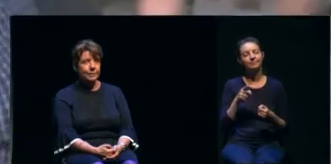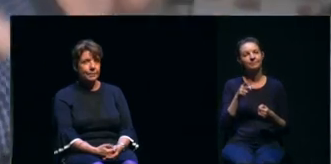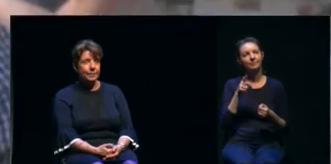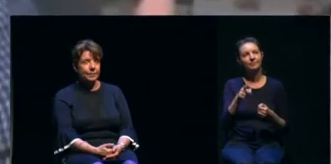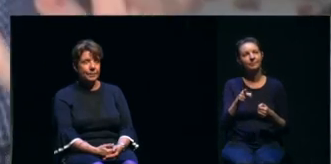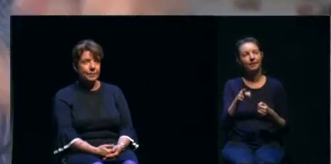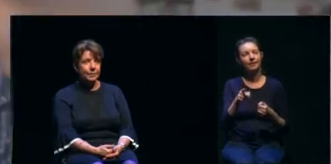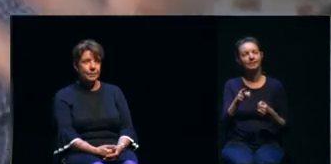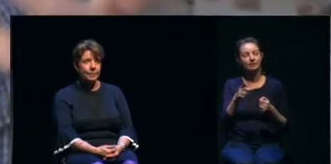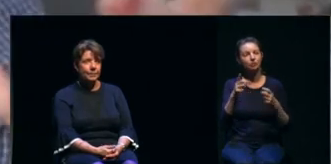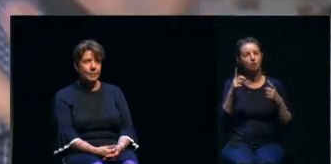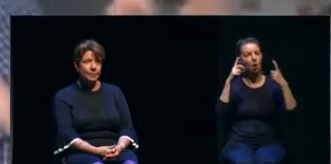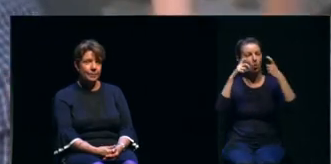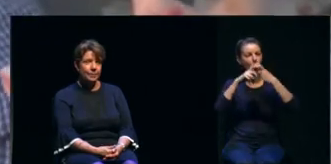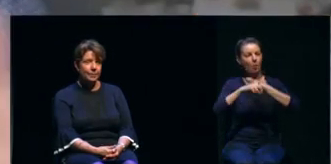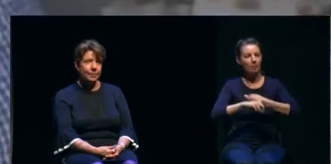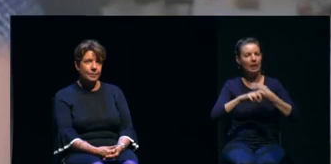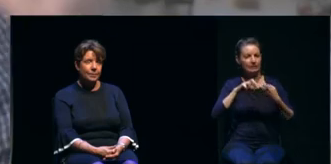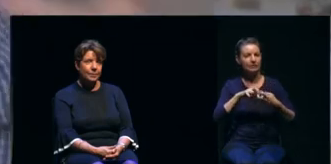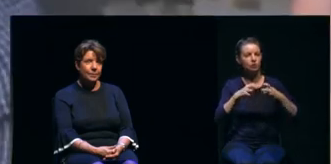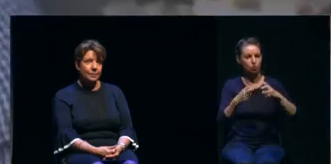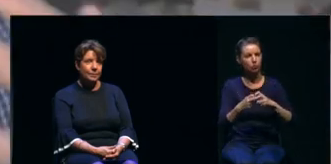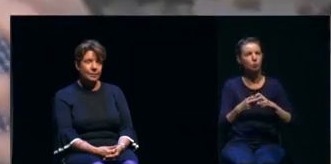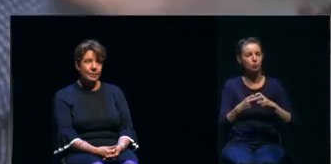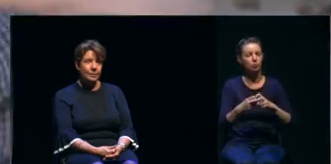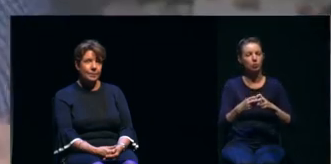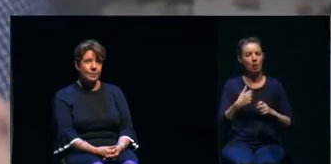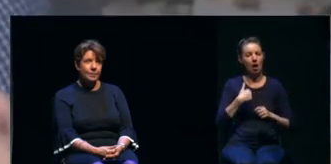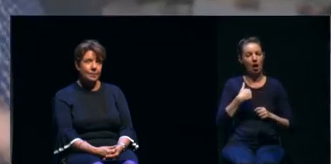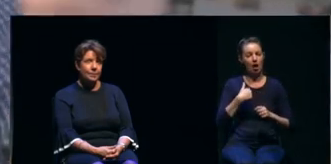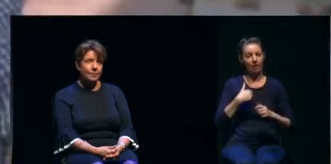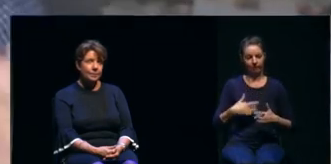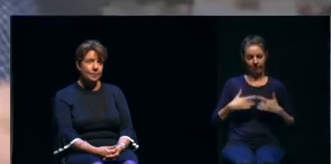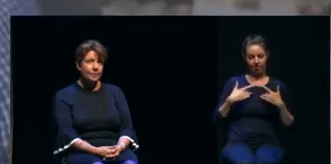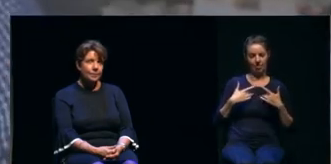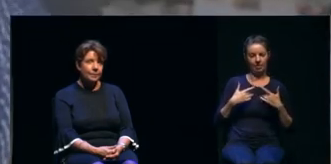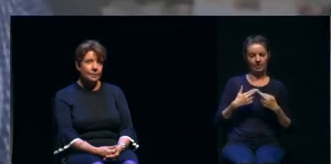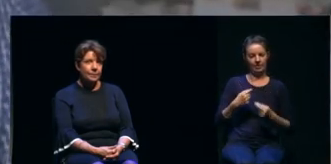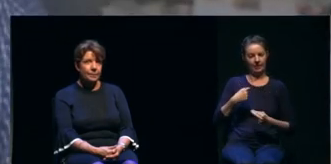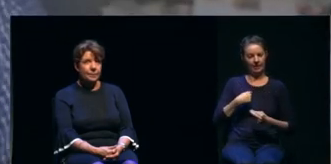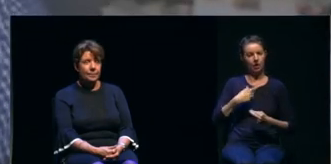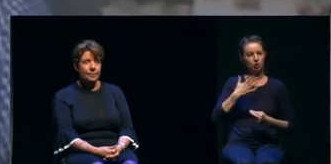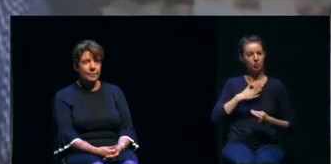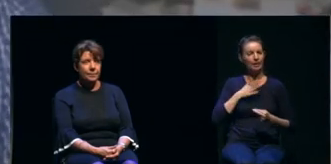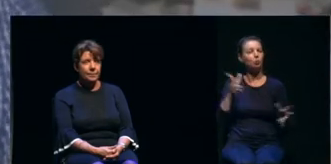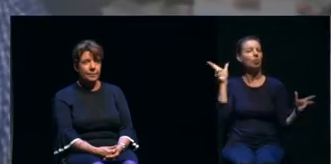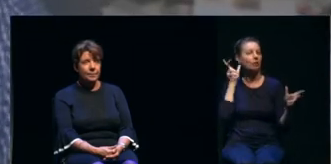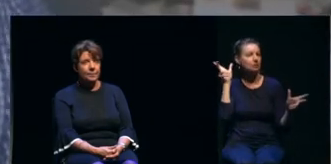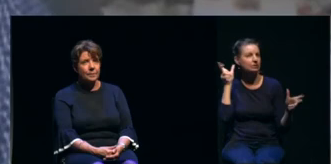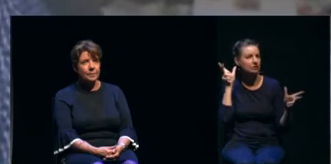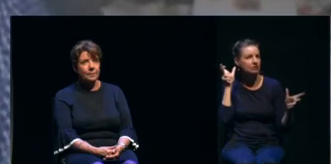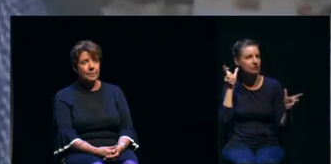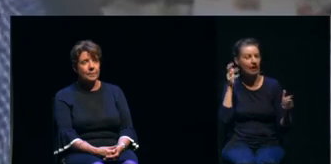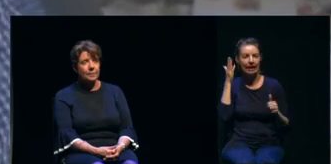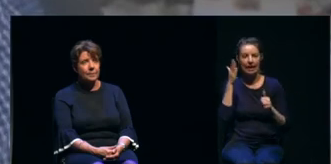This is a complex issue. It's often presented as a complex issue. And I just think, for my part, it is you have to listen, you have to